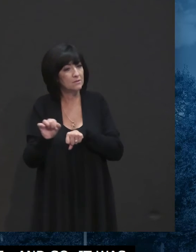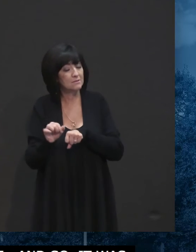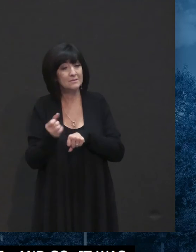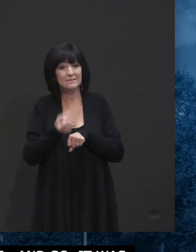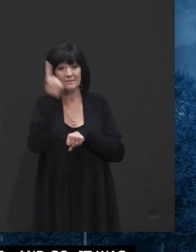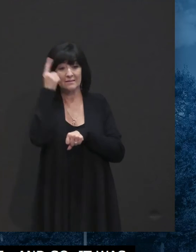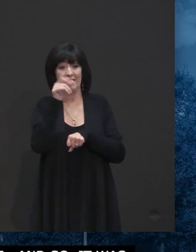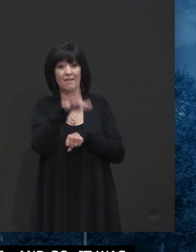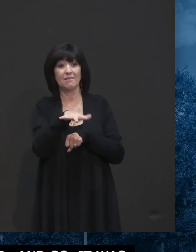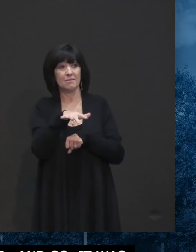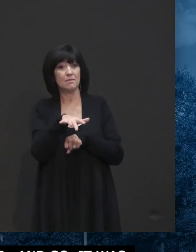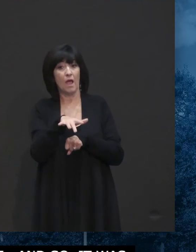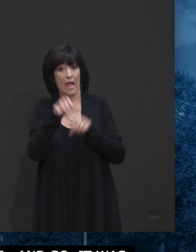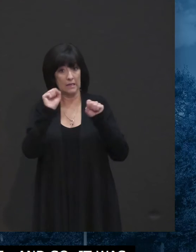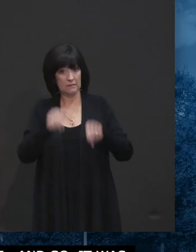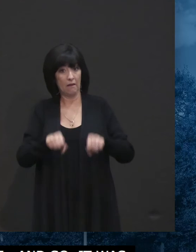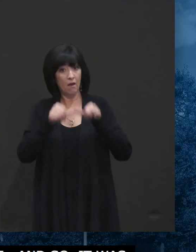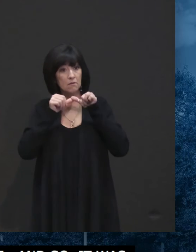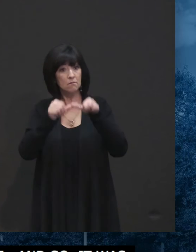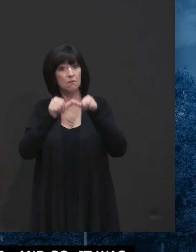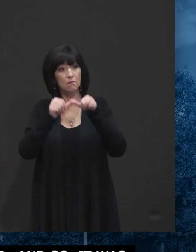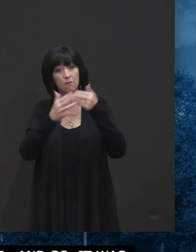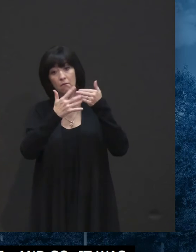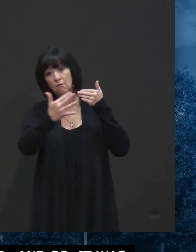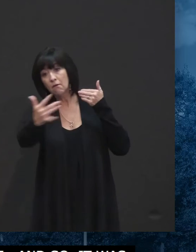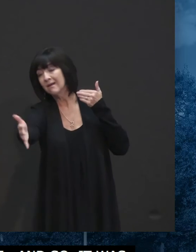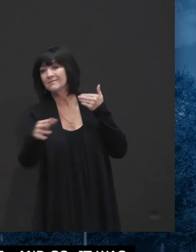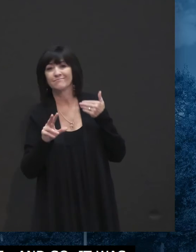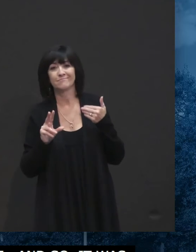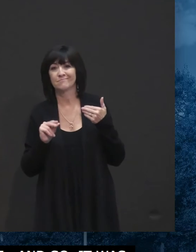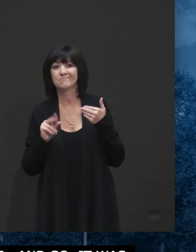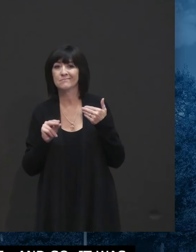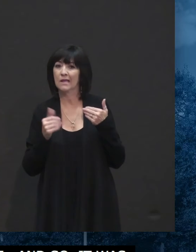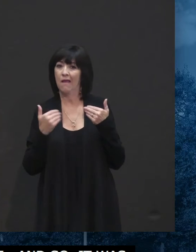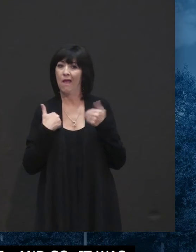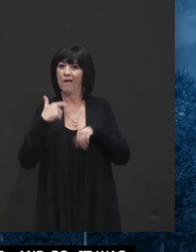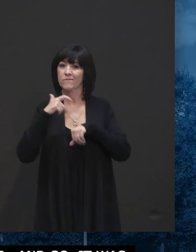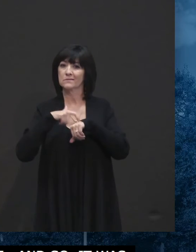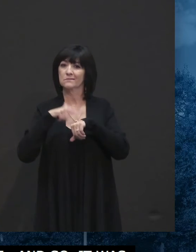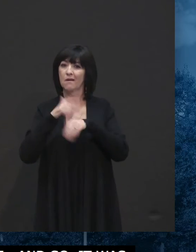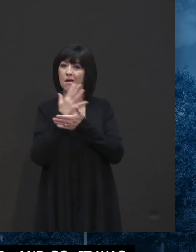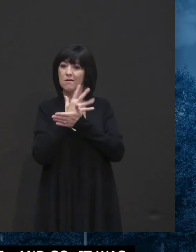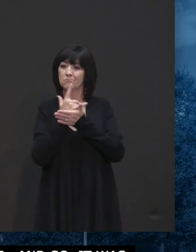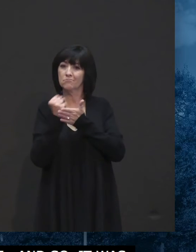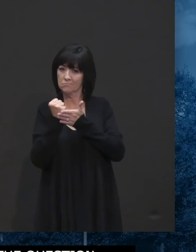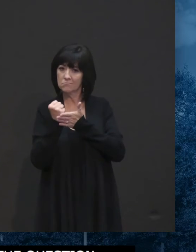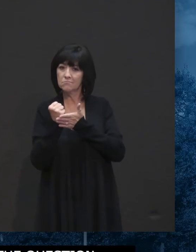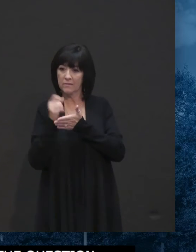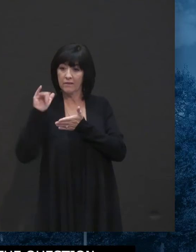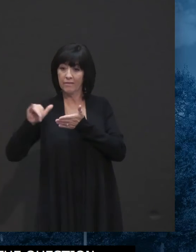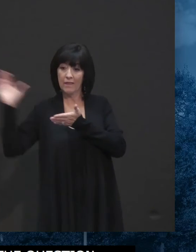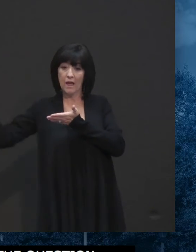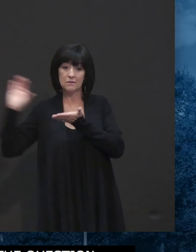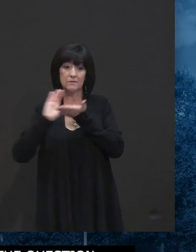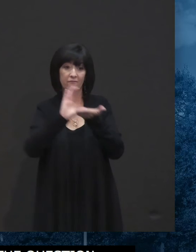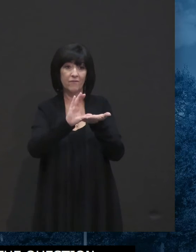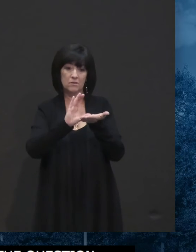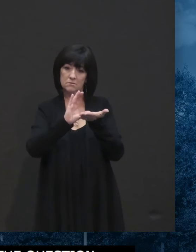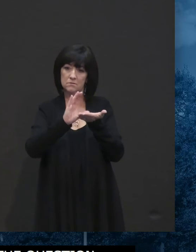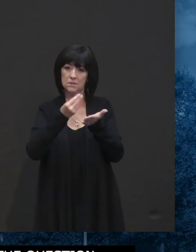and so the question gets to be, what do you do now? I think the big question with respect to this idea, which is a